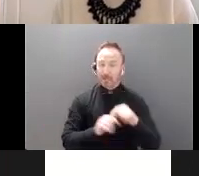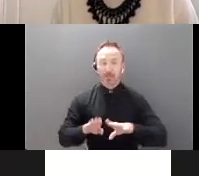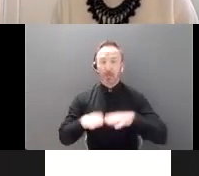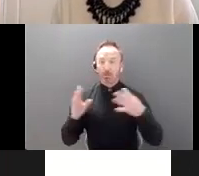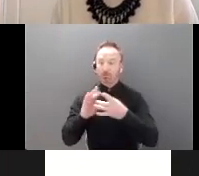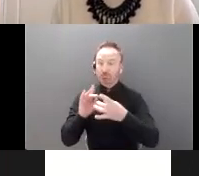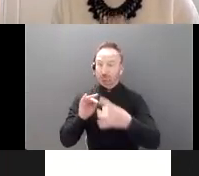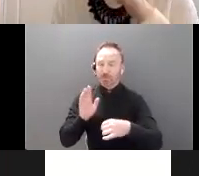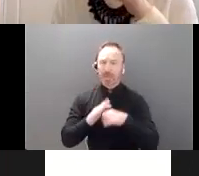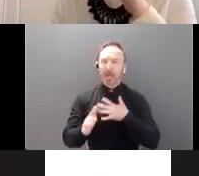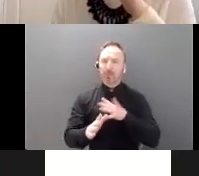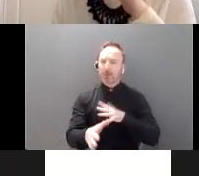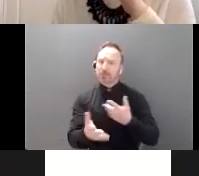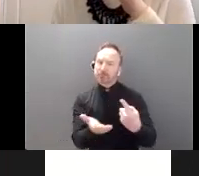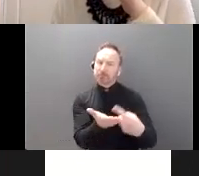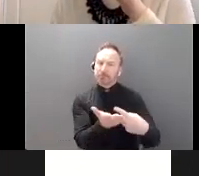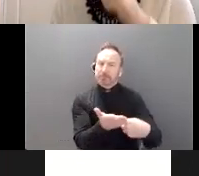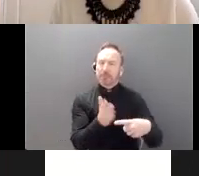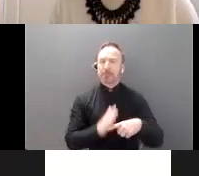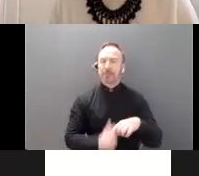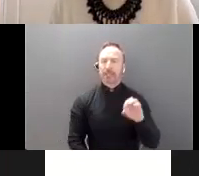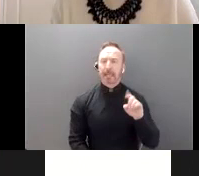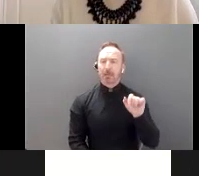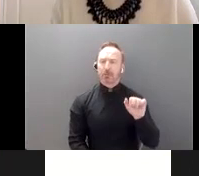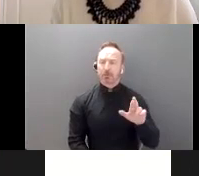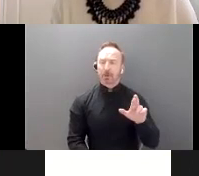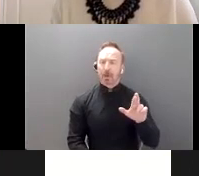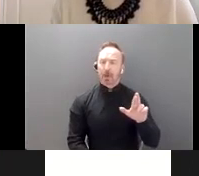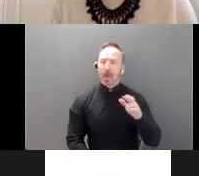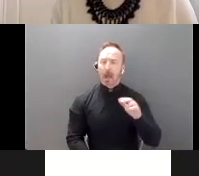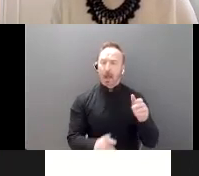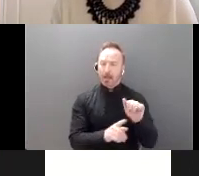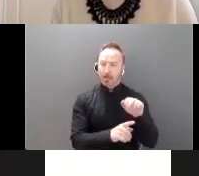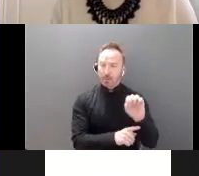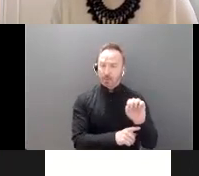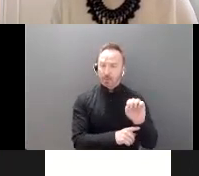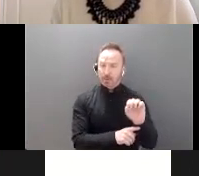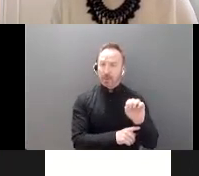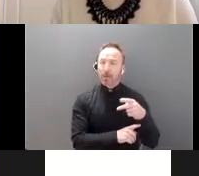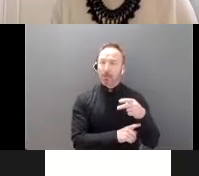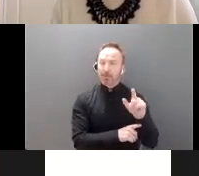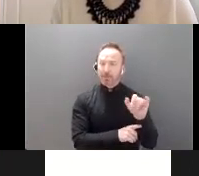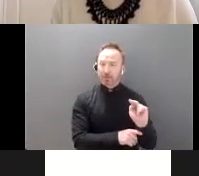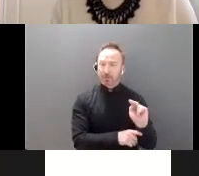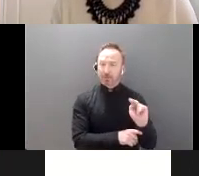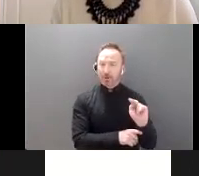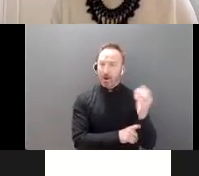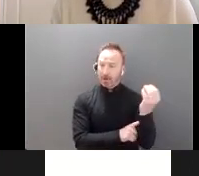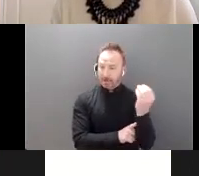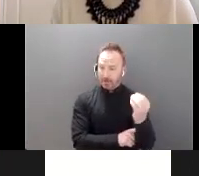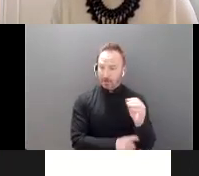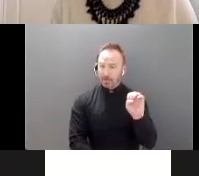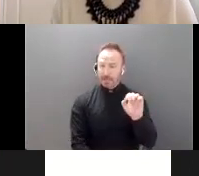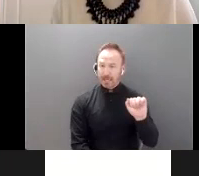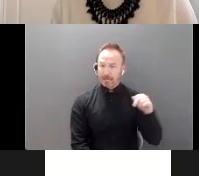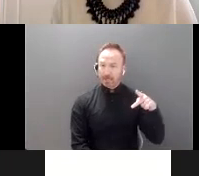bit about Elder Abuse Prevention Ontario. And then of course, Mary Ann's going to provide us an in-depth presentation